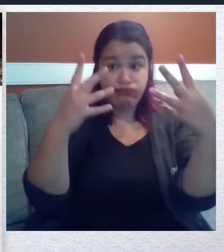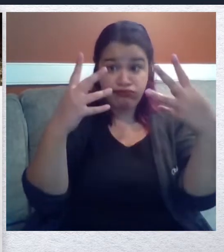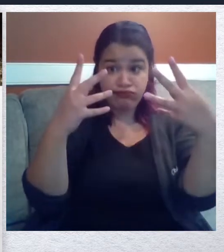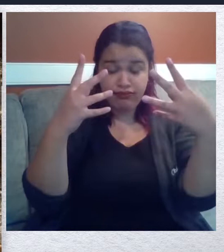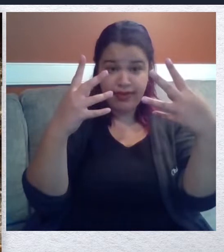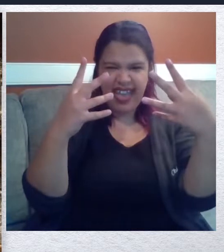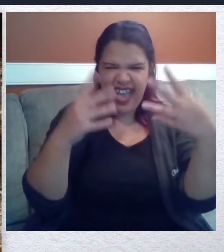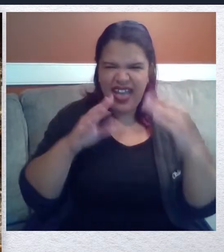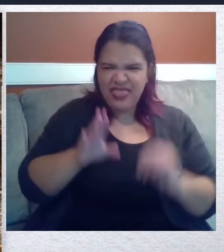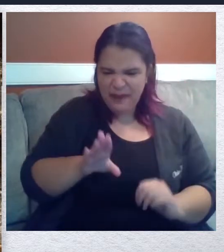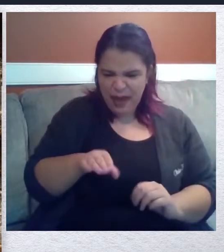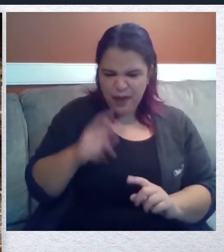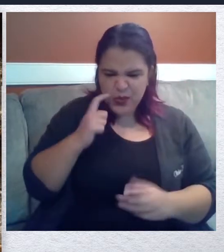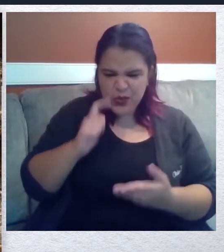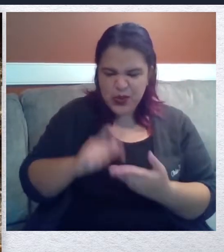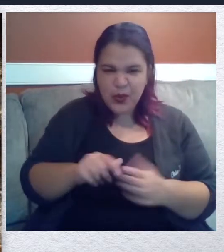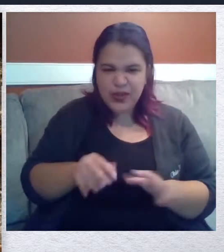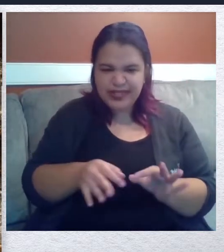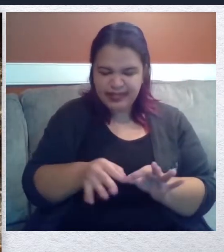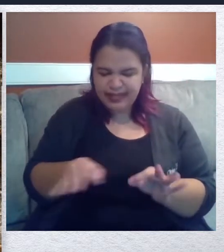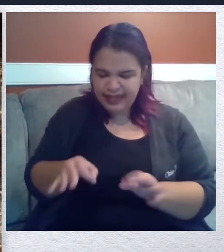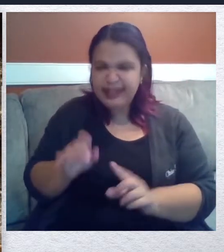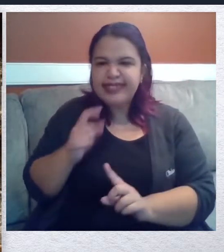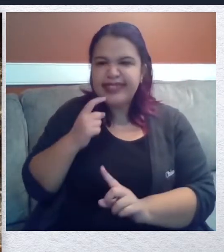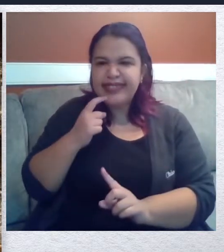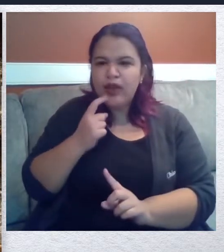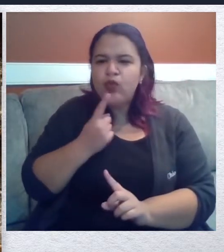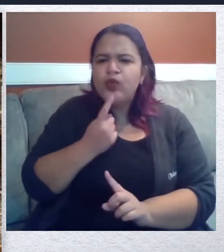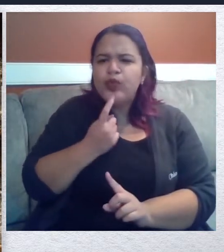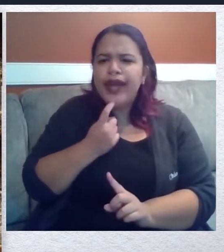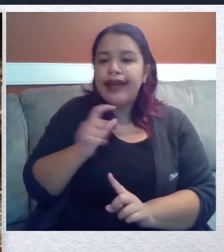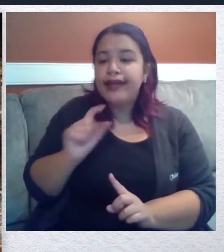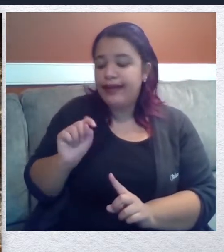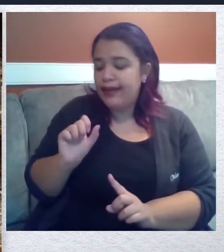will automatically return you to the table of contents.